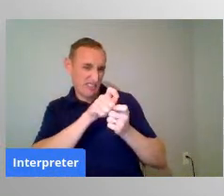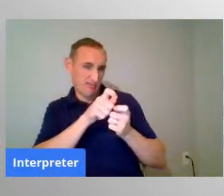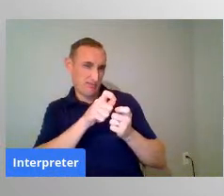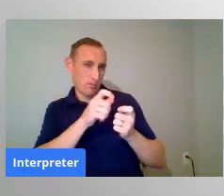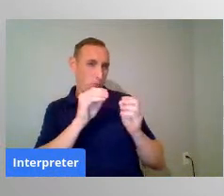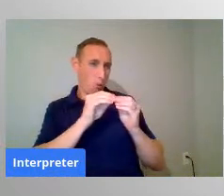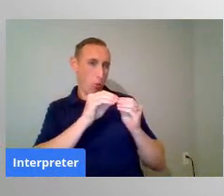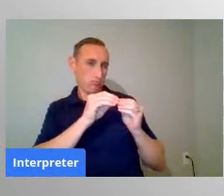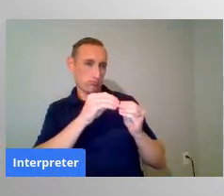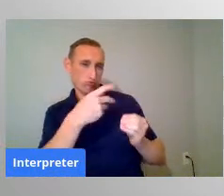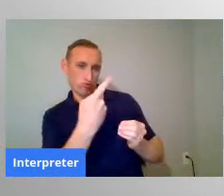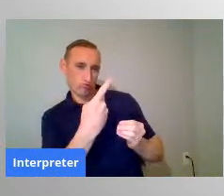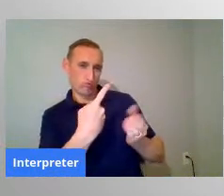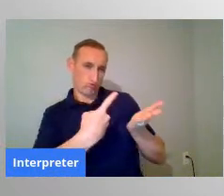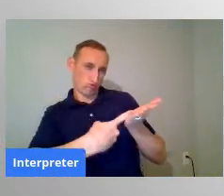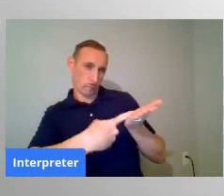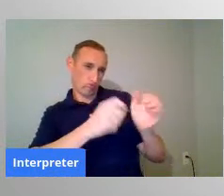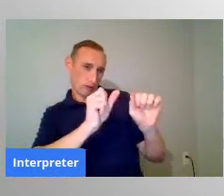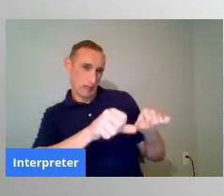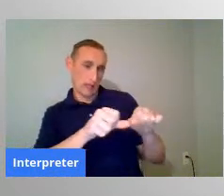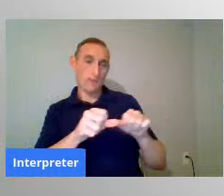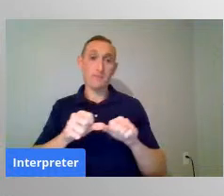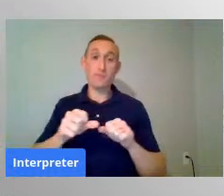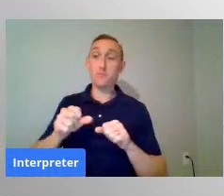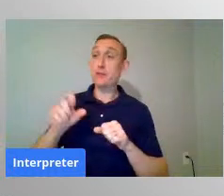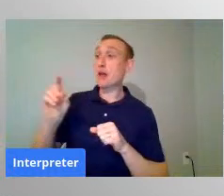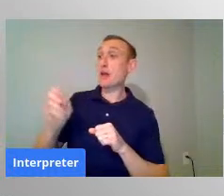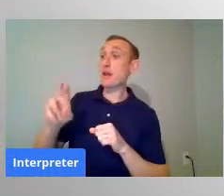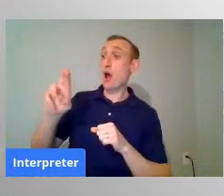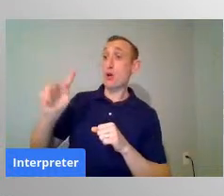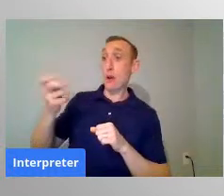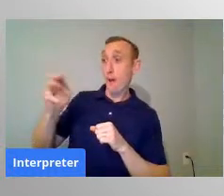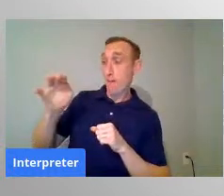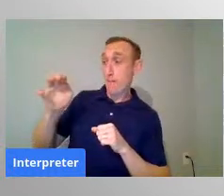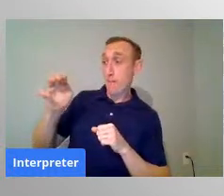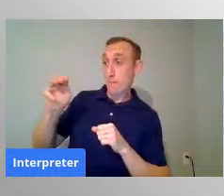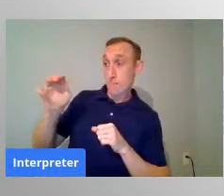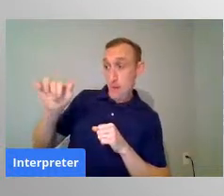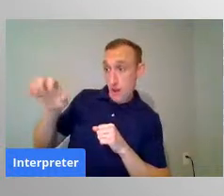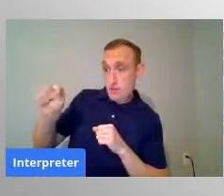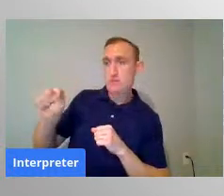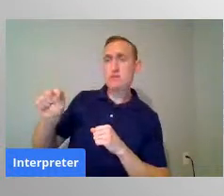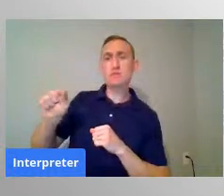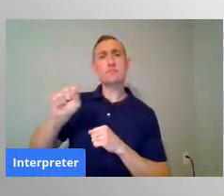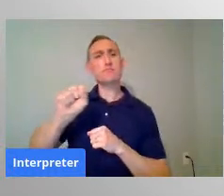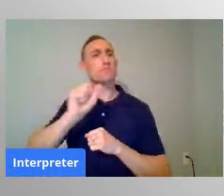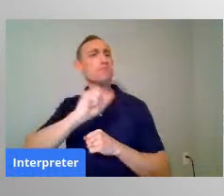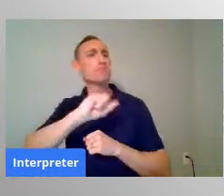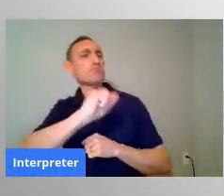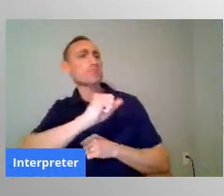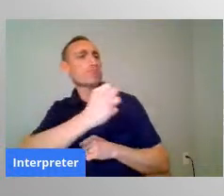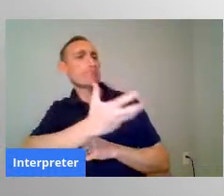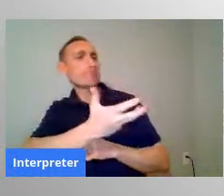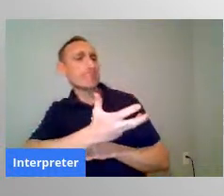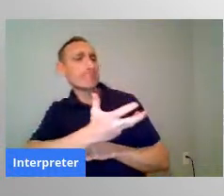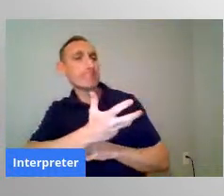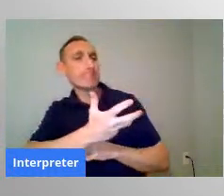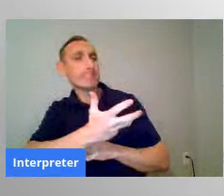Dr. Thomas? Yes. If I could follow up with a kind of a similar question.